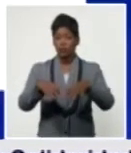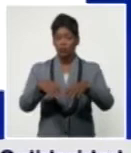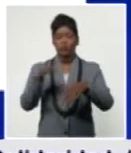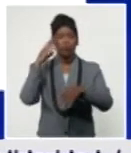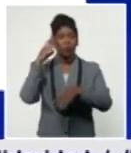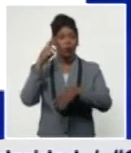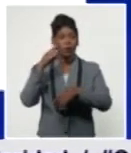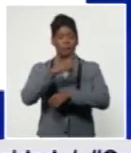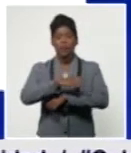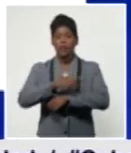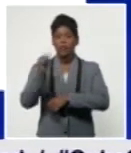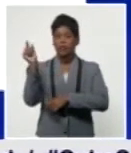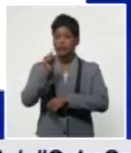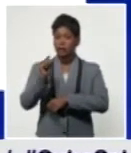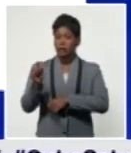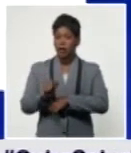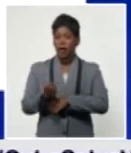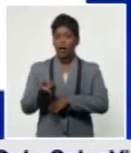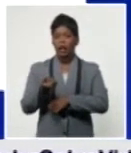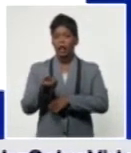the Eastern Mediterranean,